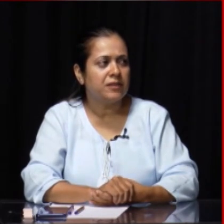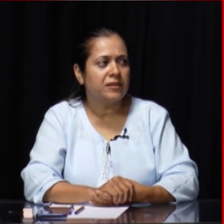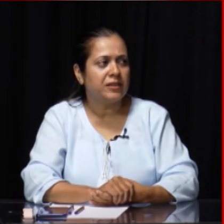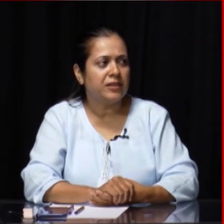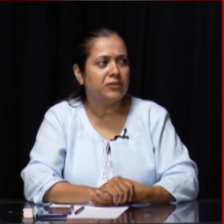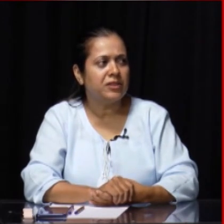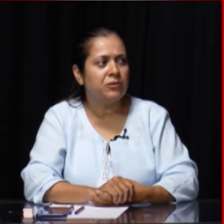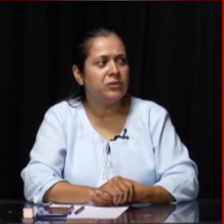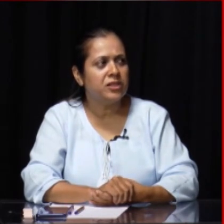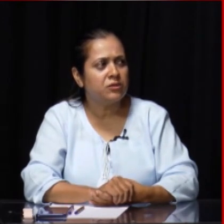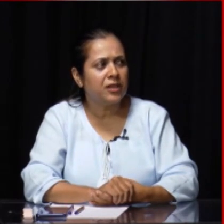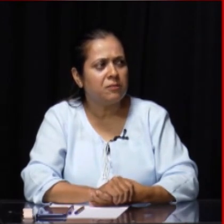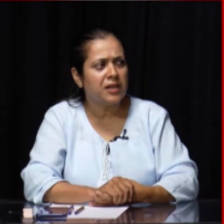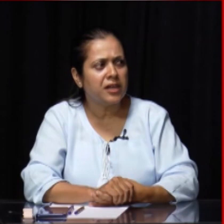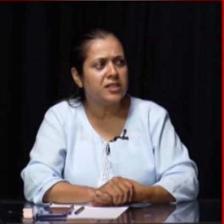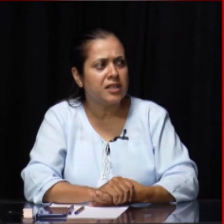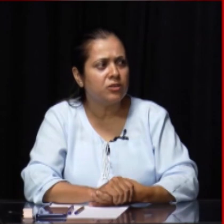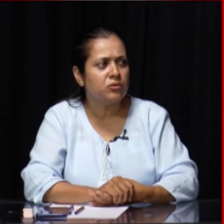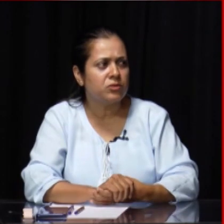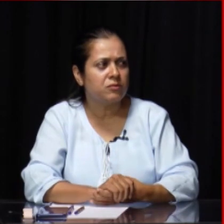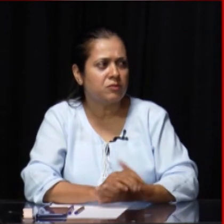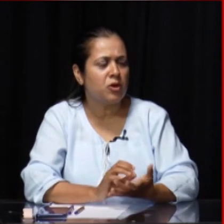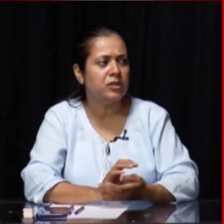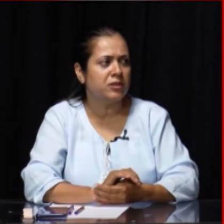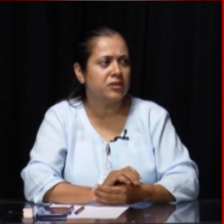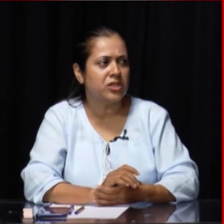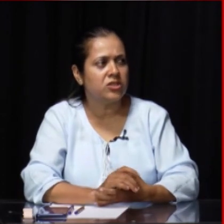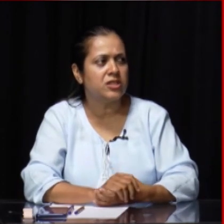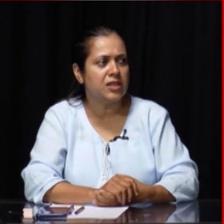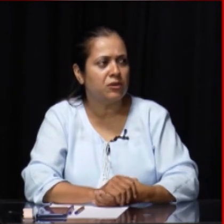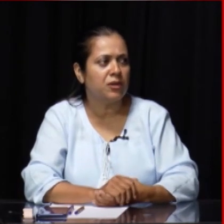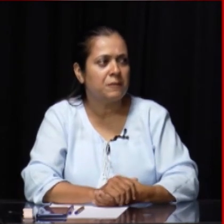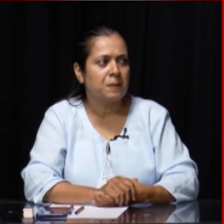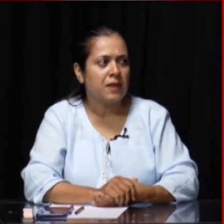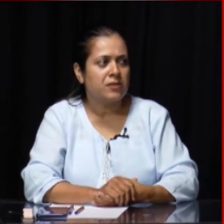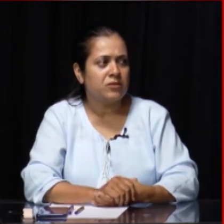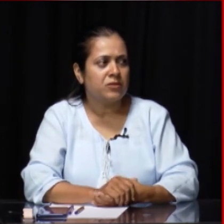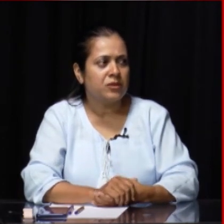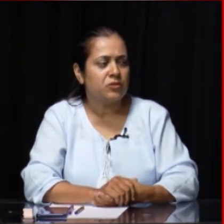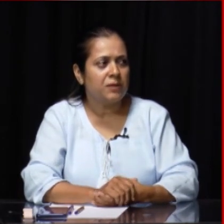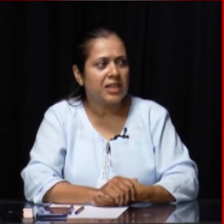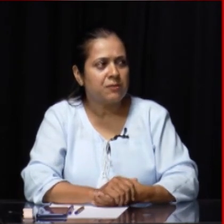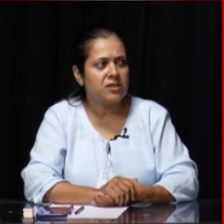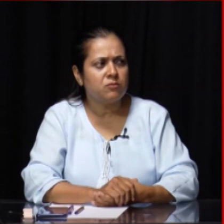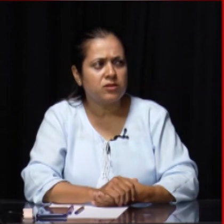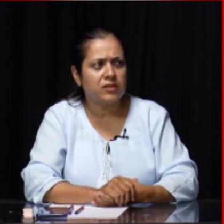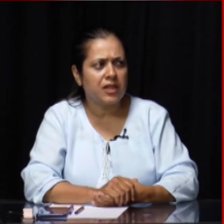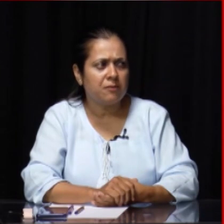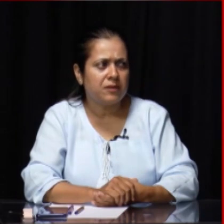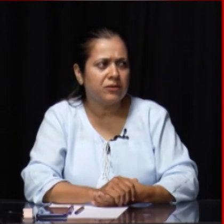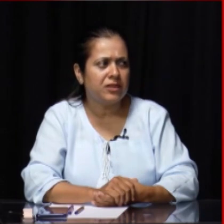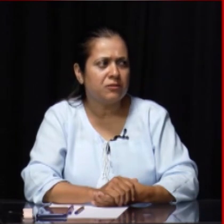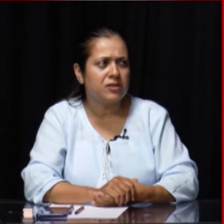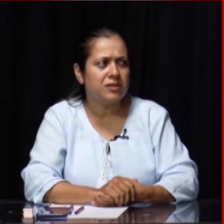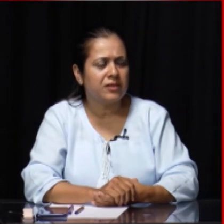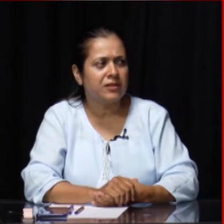time, they would just look at me and understand through small gestures and all. So through my expressions, most of the